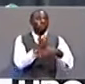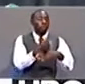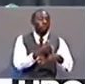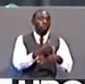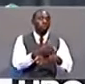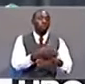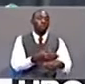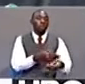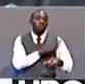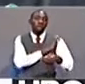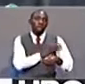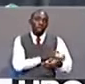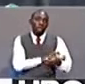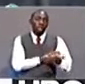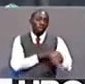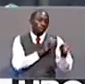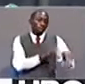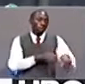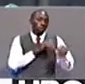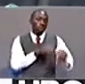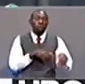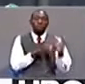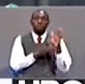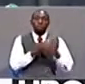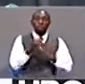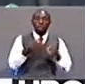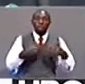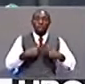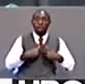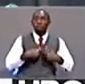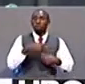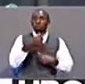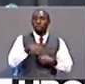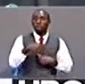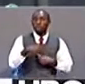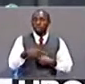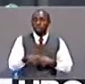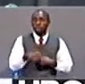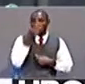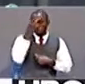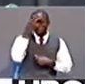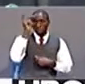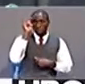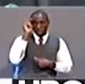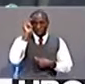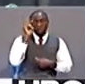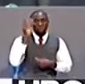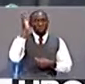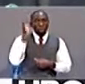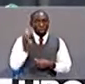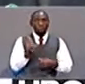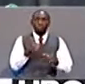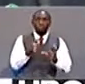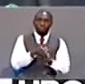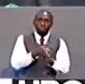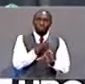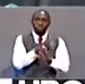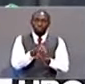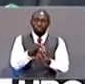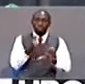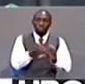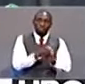Mineral Development developed the local content policy in 2018 to streamline the implementation of the national